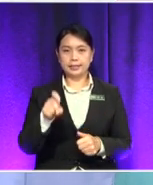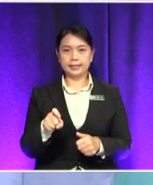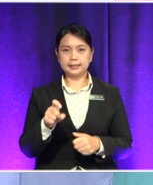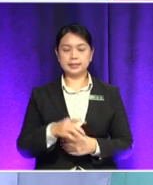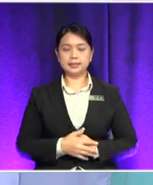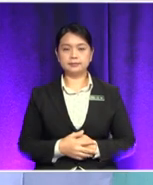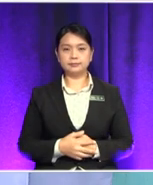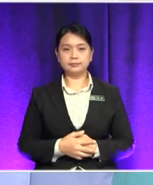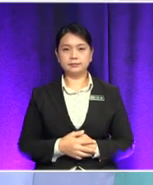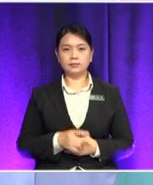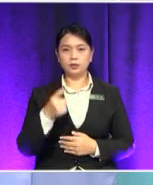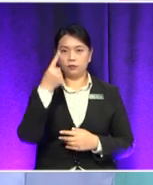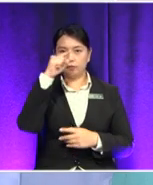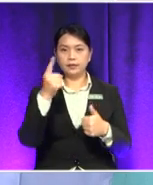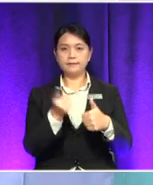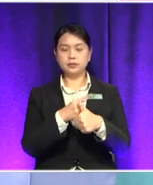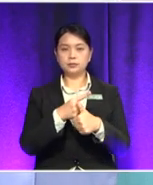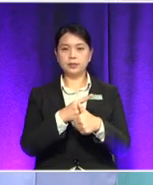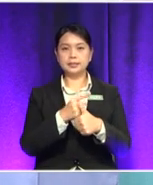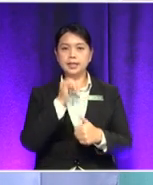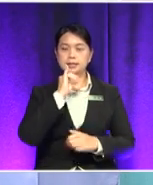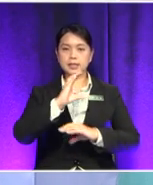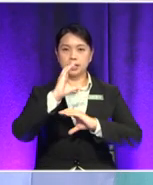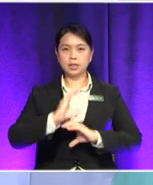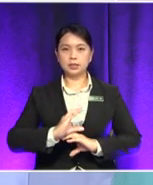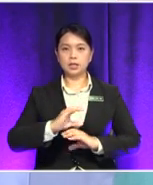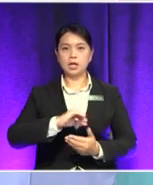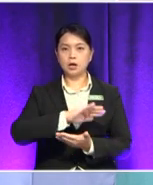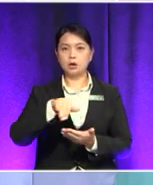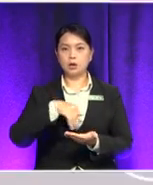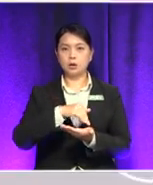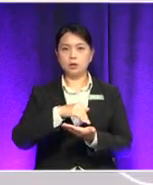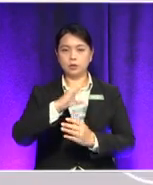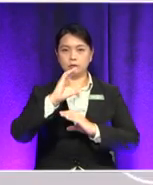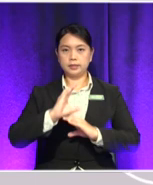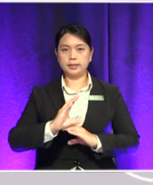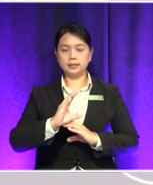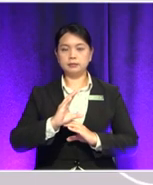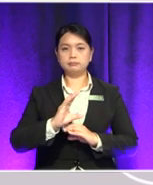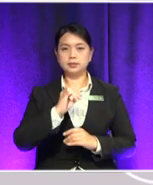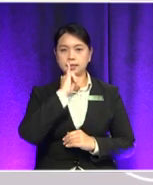examination. Okay, for the first one is content. So all content should be relevant to the task.